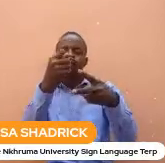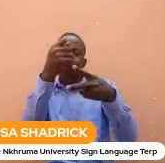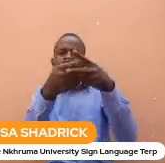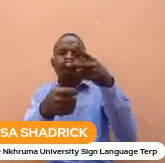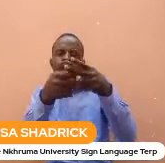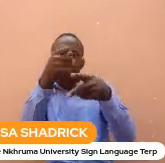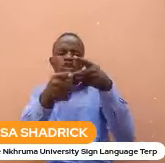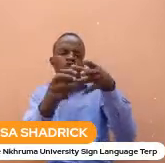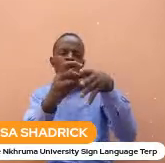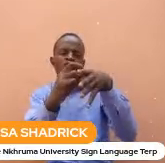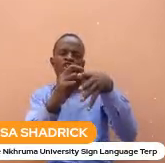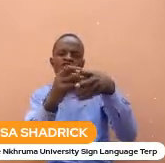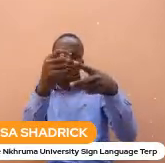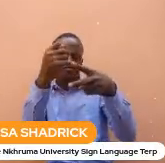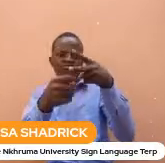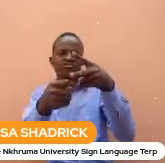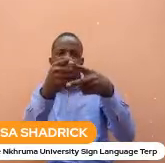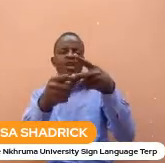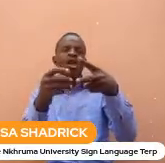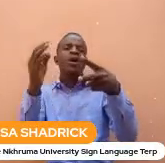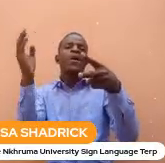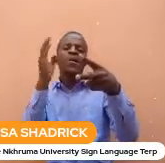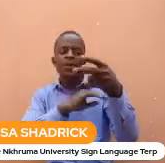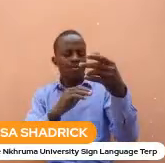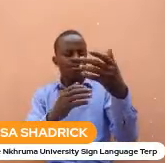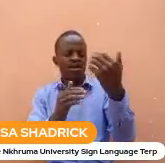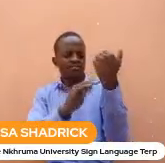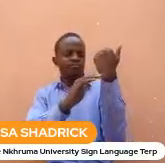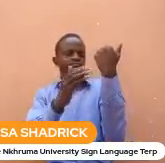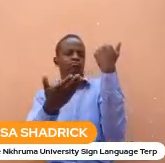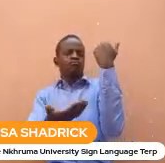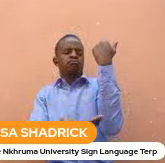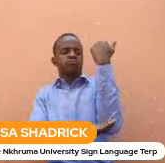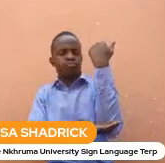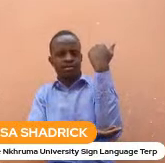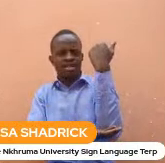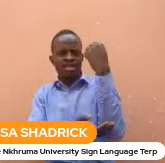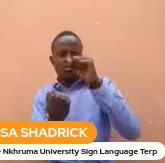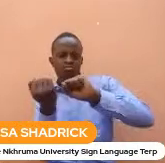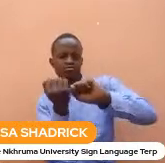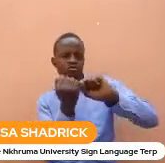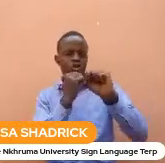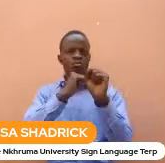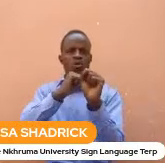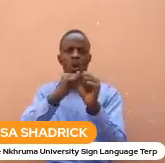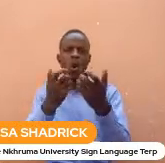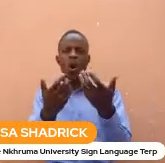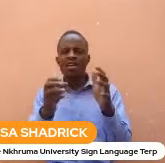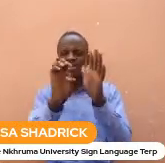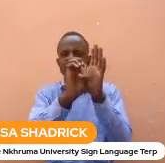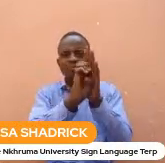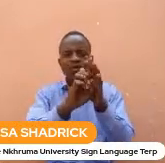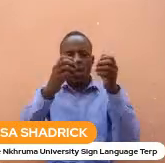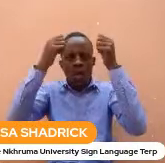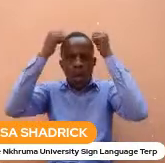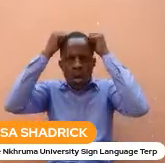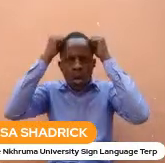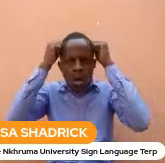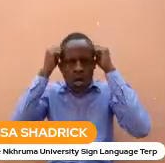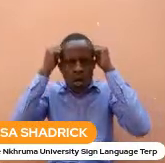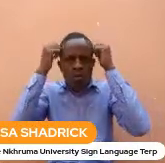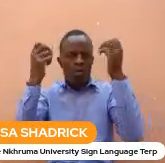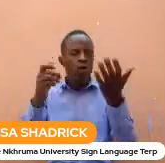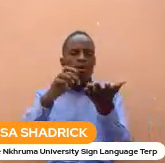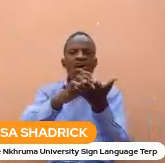that's how best we can define contraceptives. Nothing jargon there. Yes, so contraceptives are